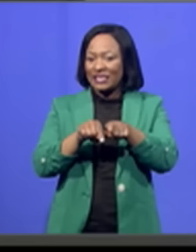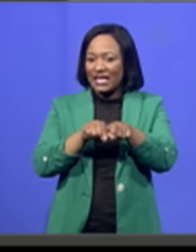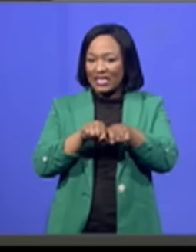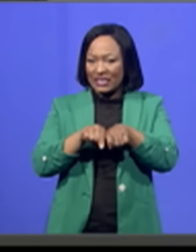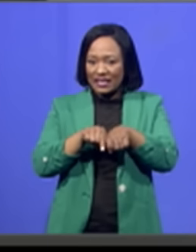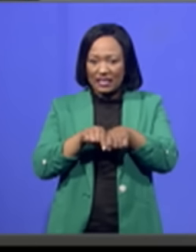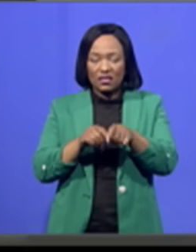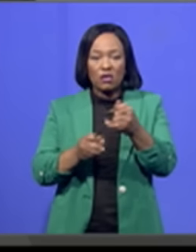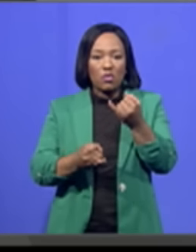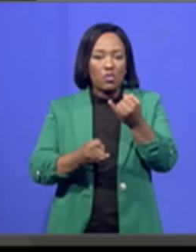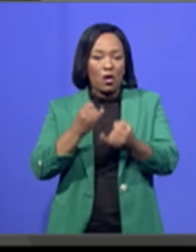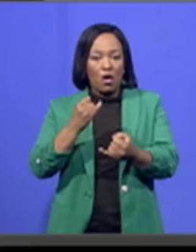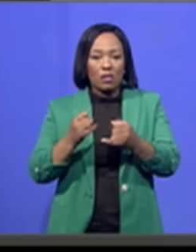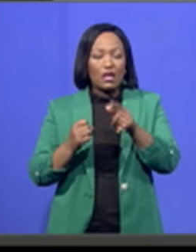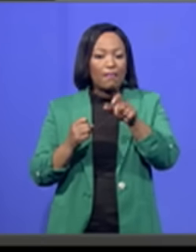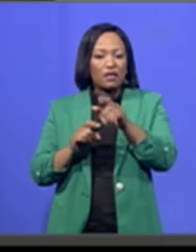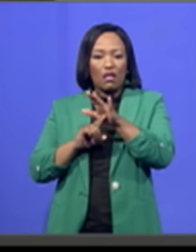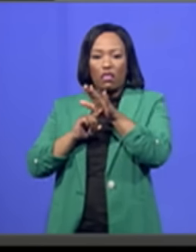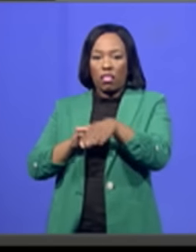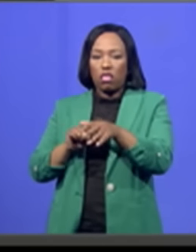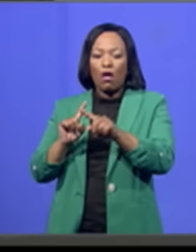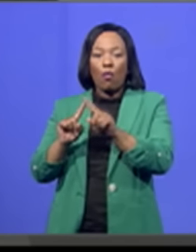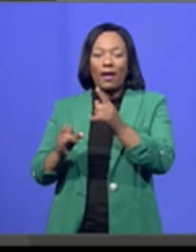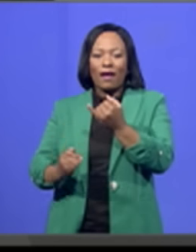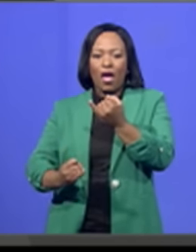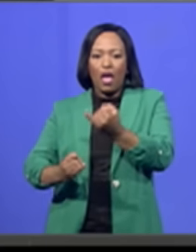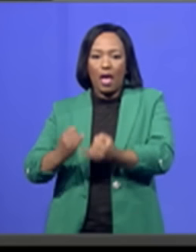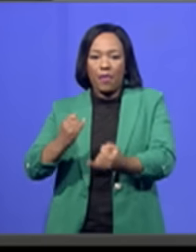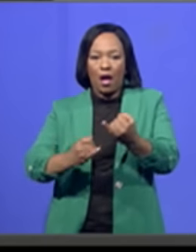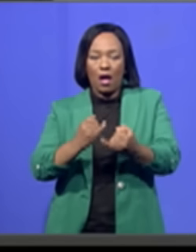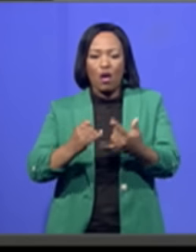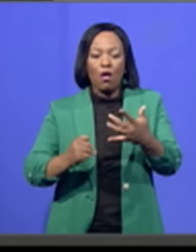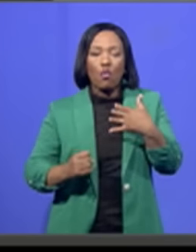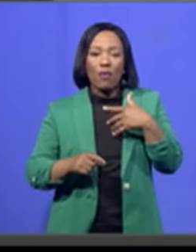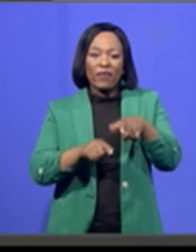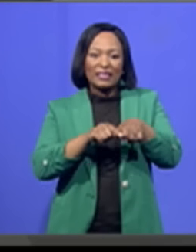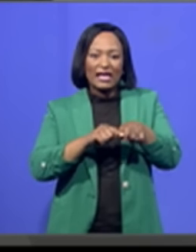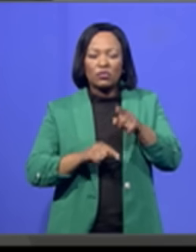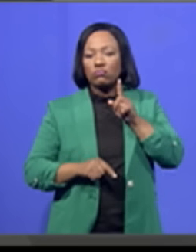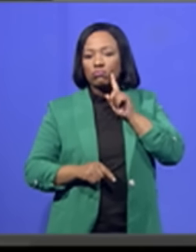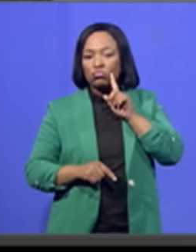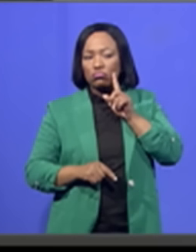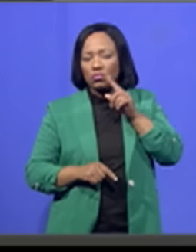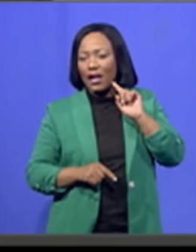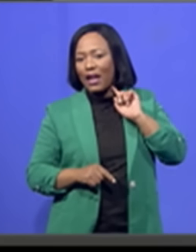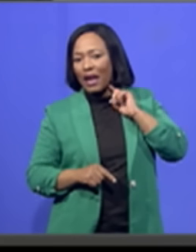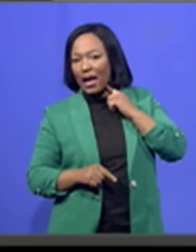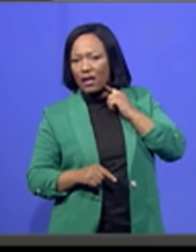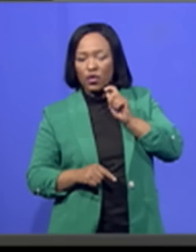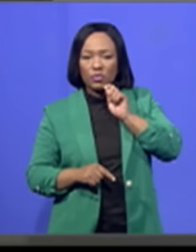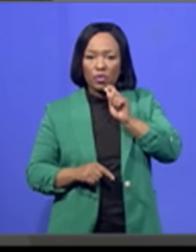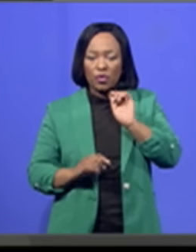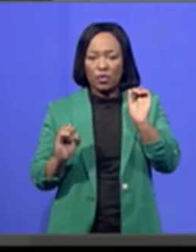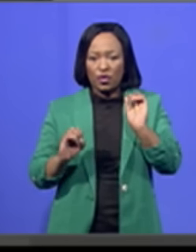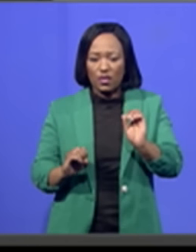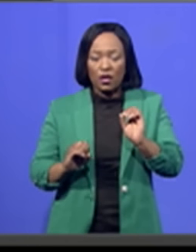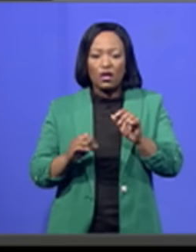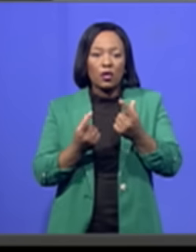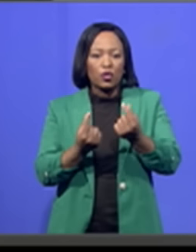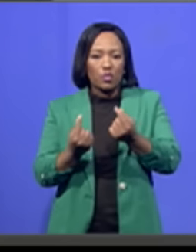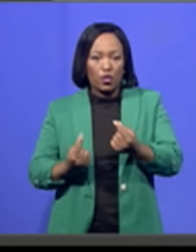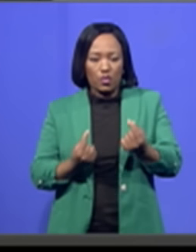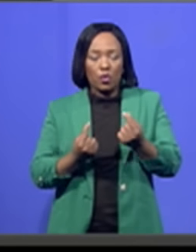examinee was not prejudiced by the errors of the polygraph examiner. The polygraph examiner in question was stopped from conducting